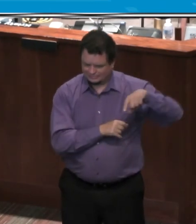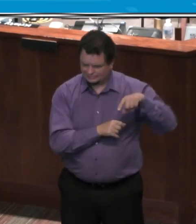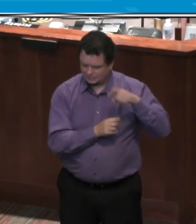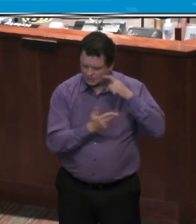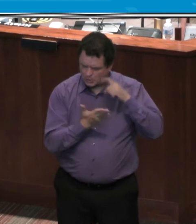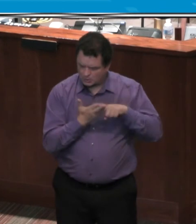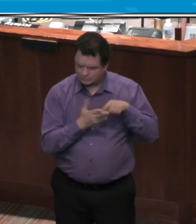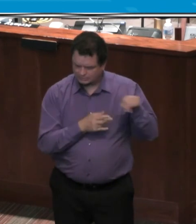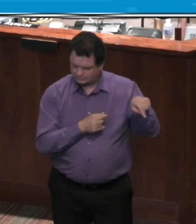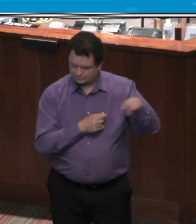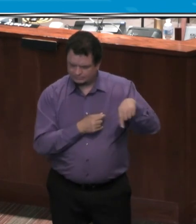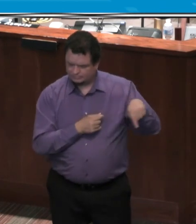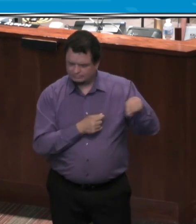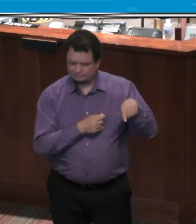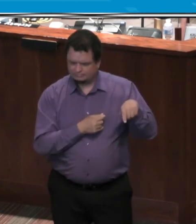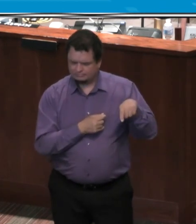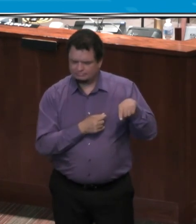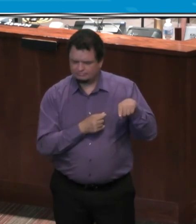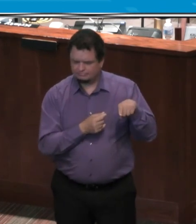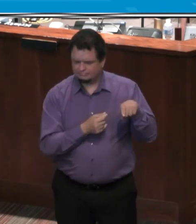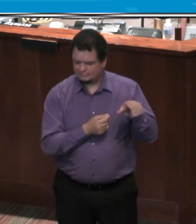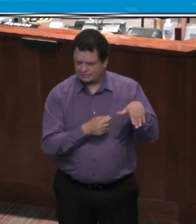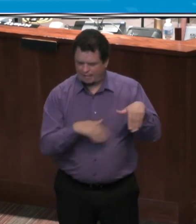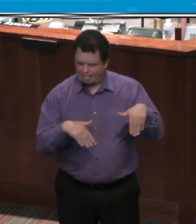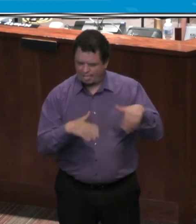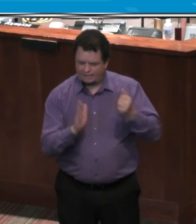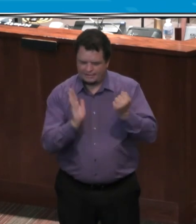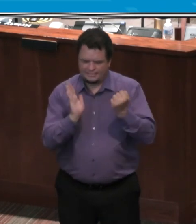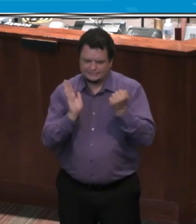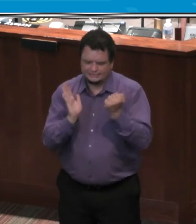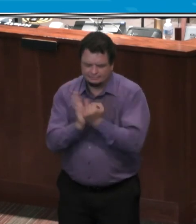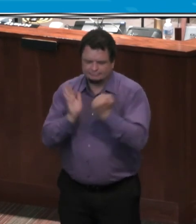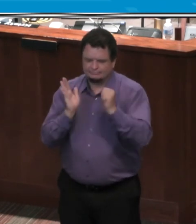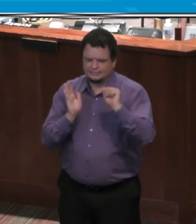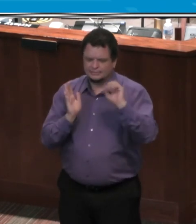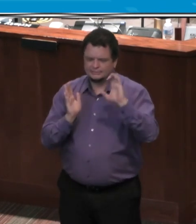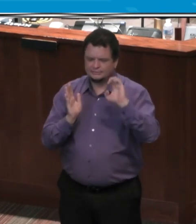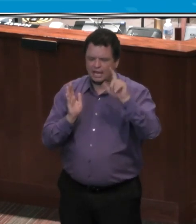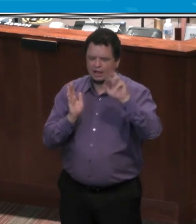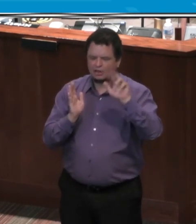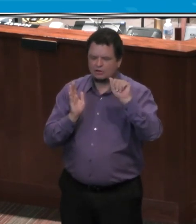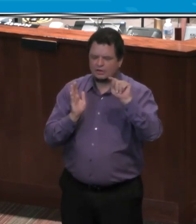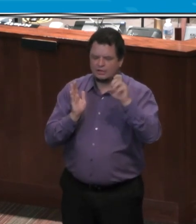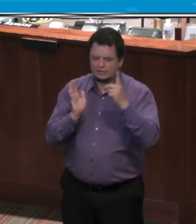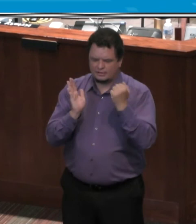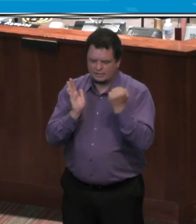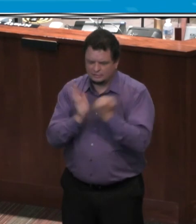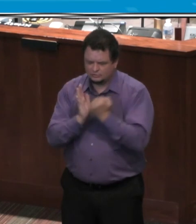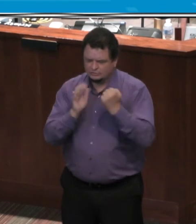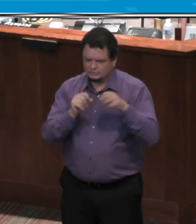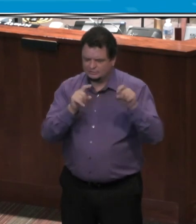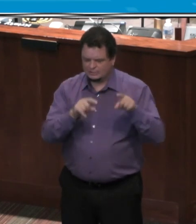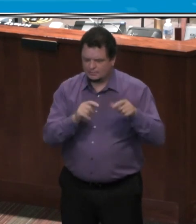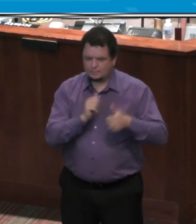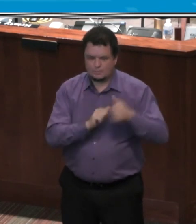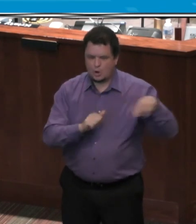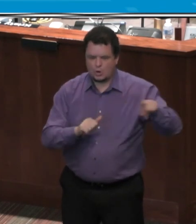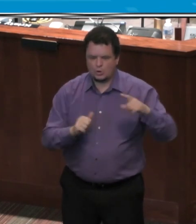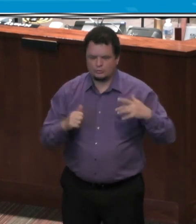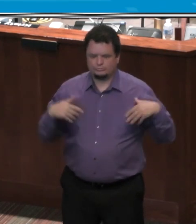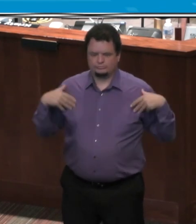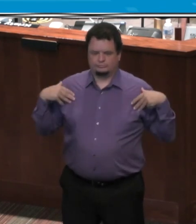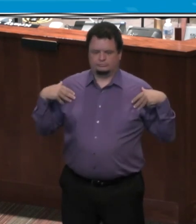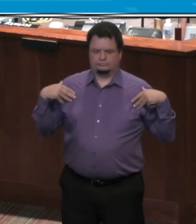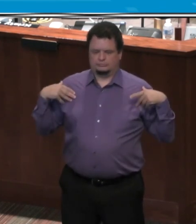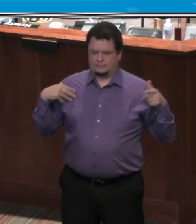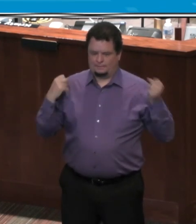to receive that kind of testing, and so really the partnership with Servacio, where they are a trusted